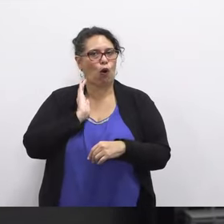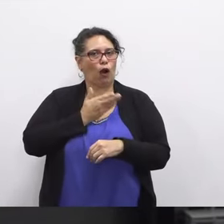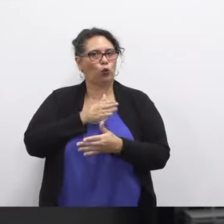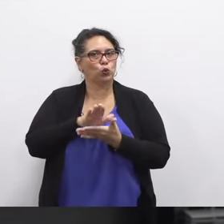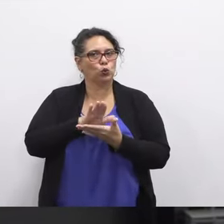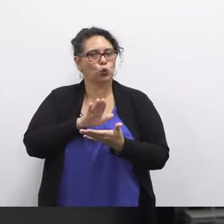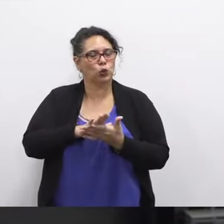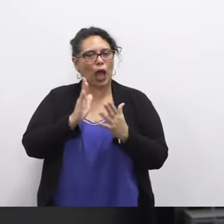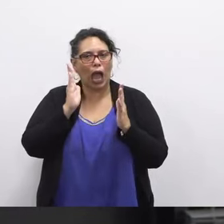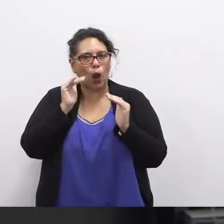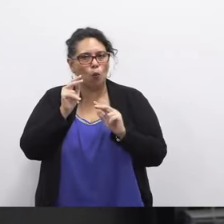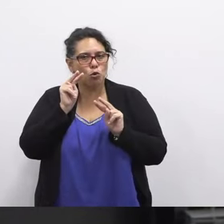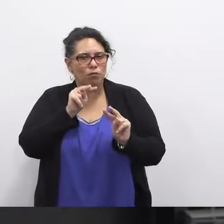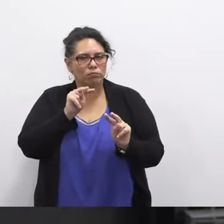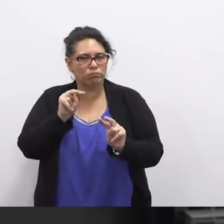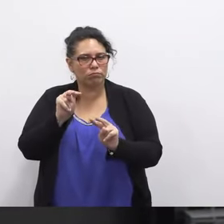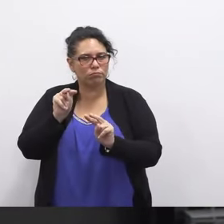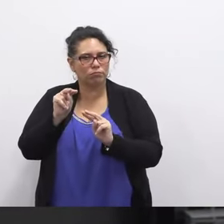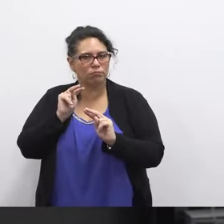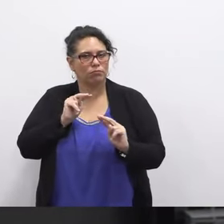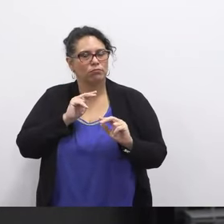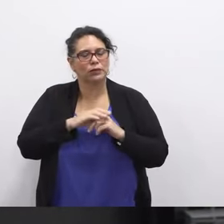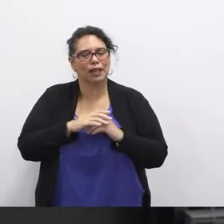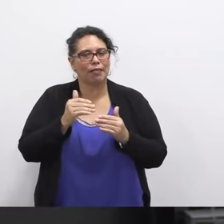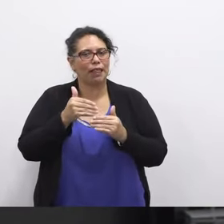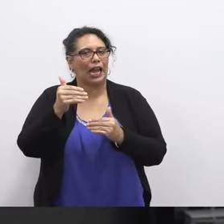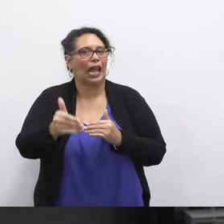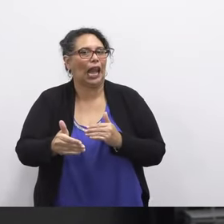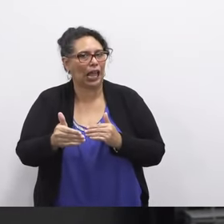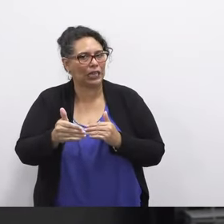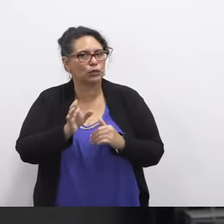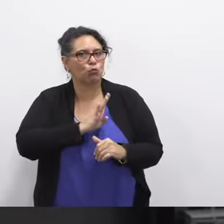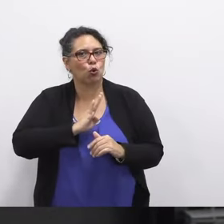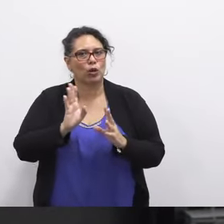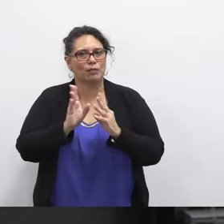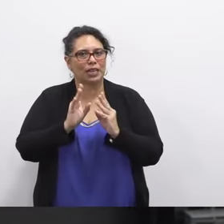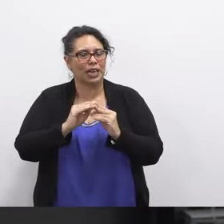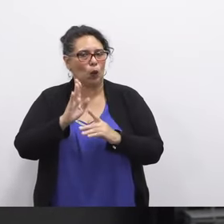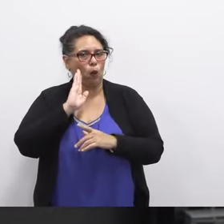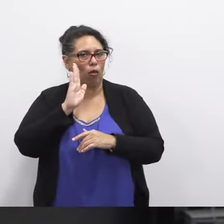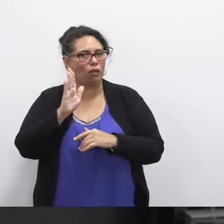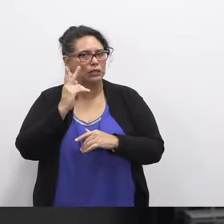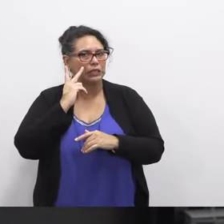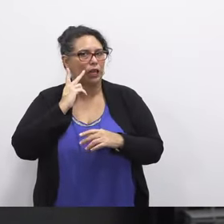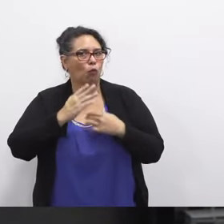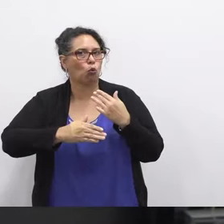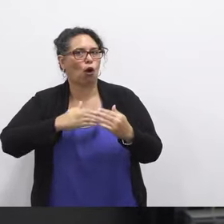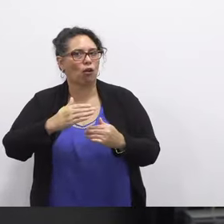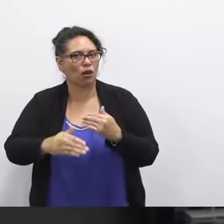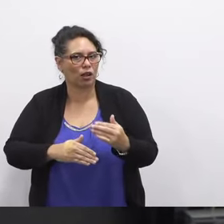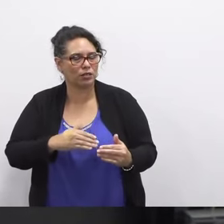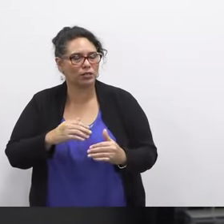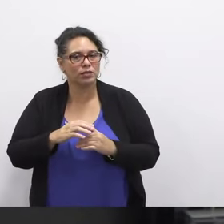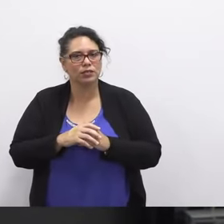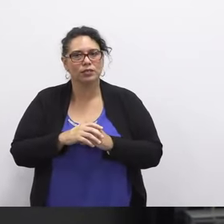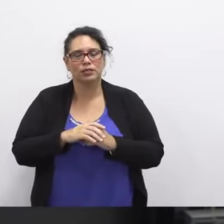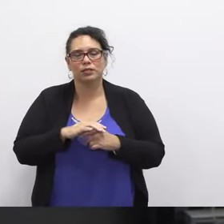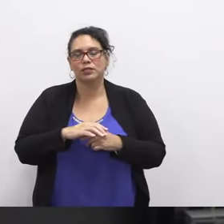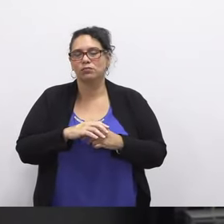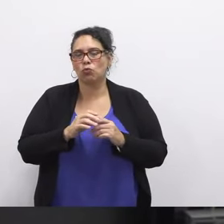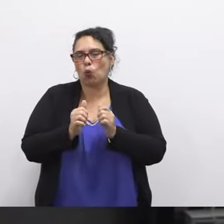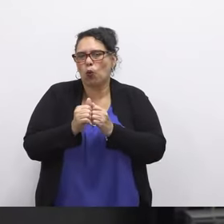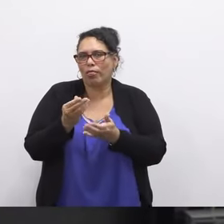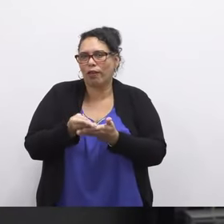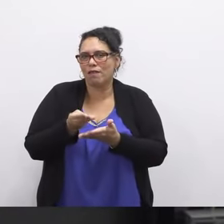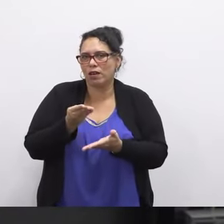an eye on it and that in the upcoming board meeting, we will have some progress in regards to these funds and